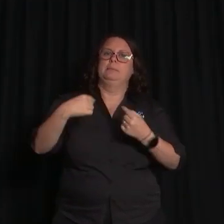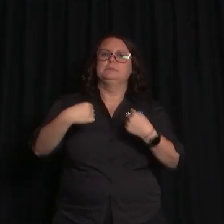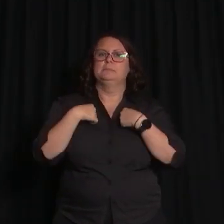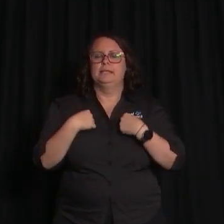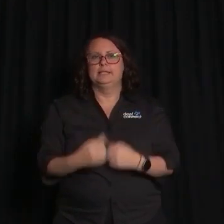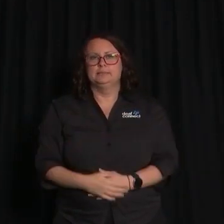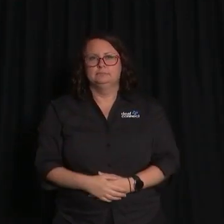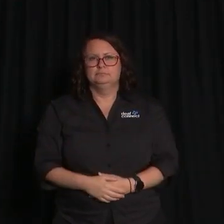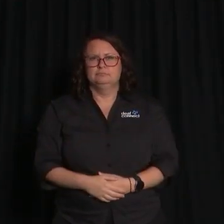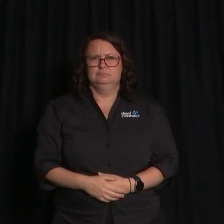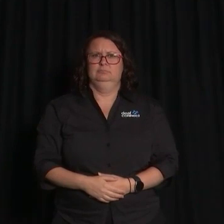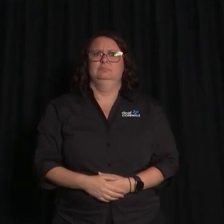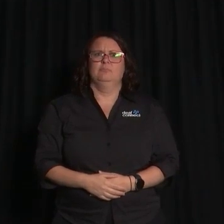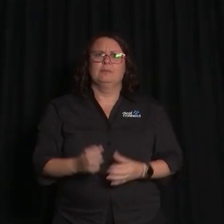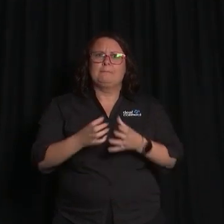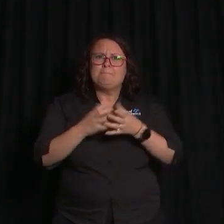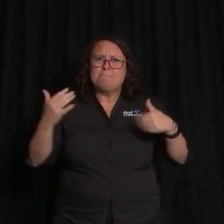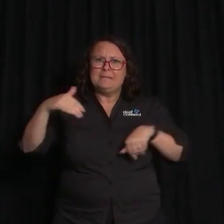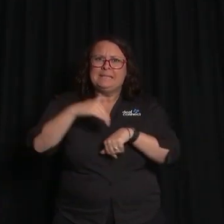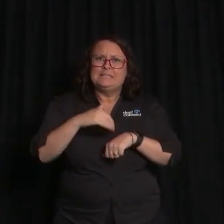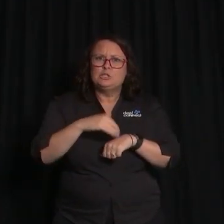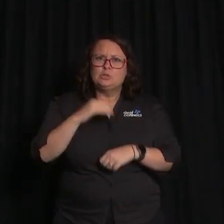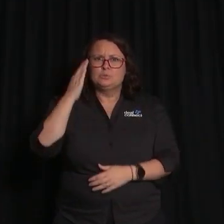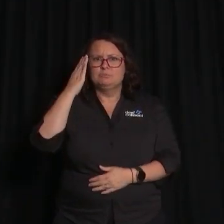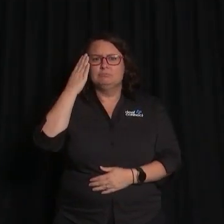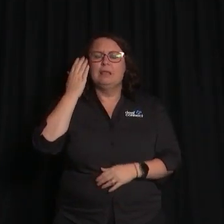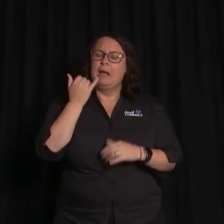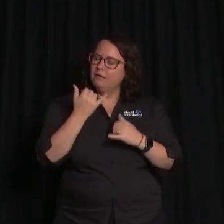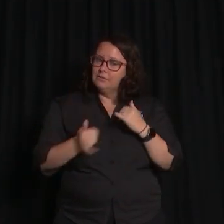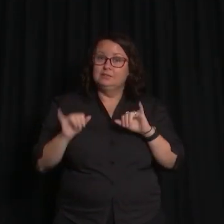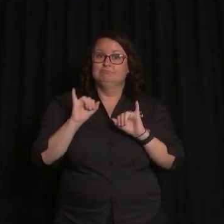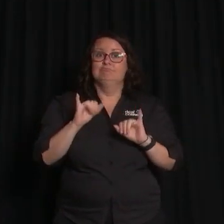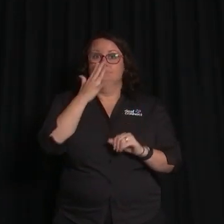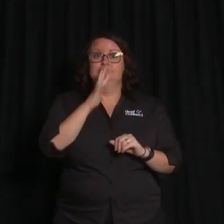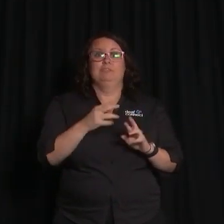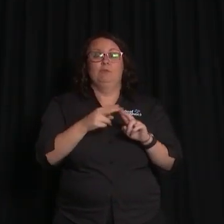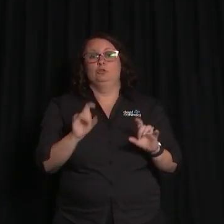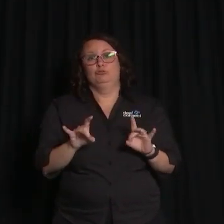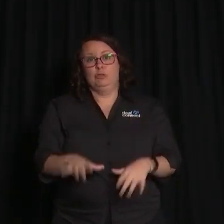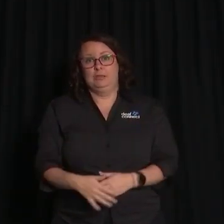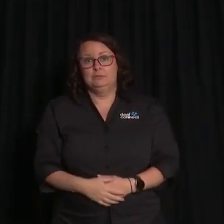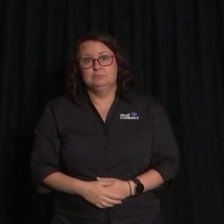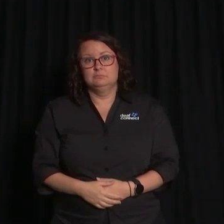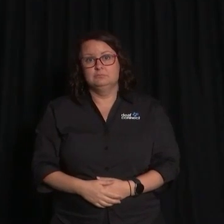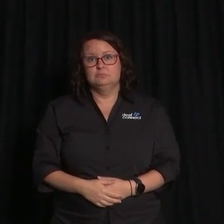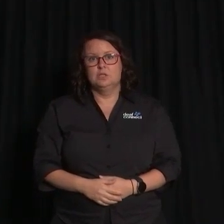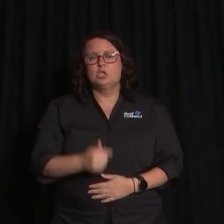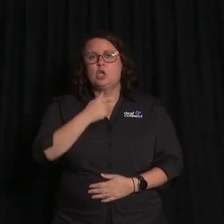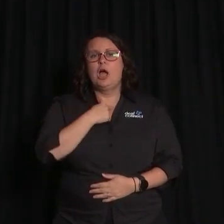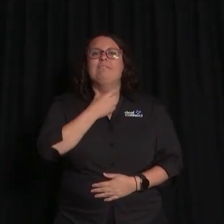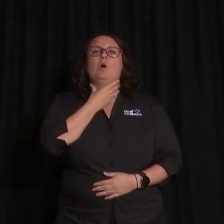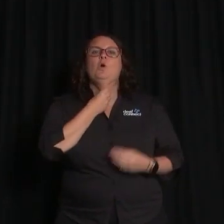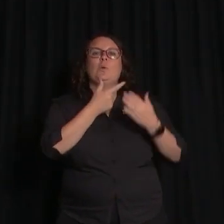So this is a huge issue in our country. So I've got some wish lists. I want to change the